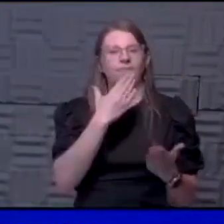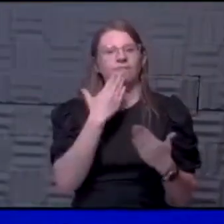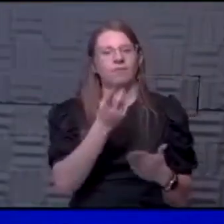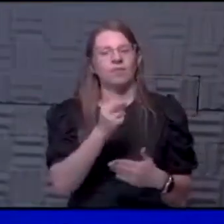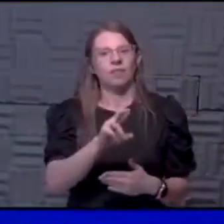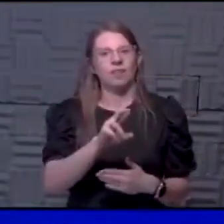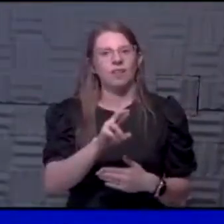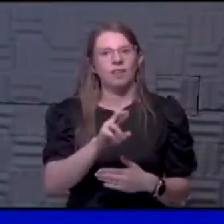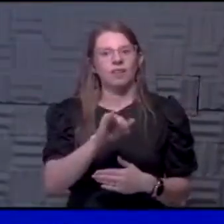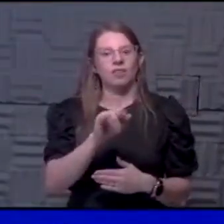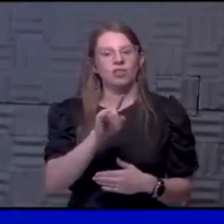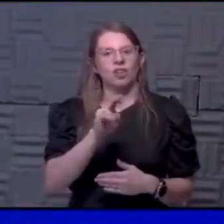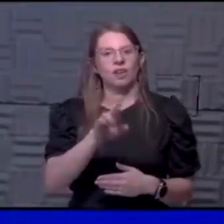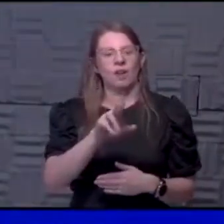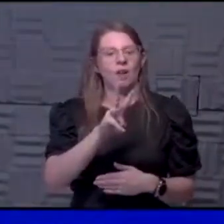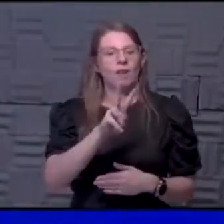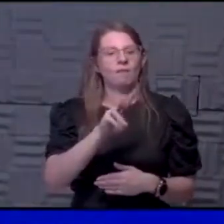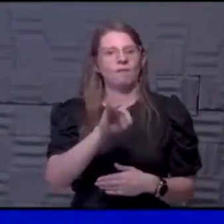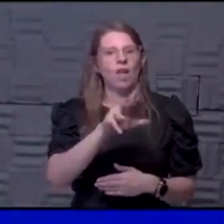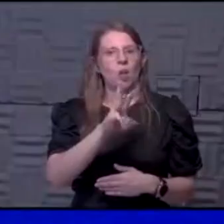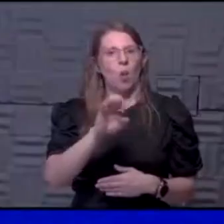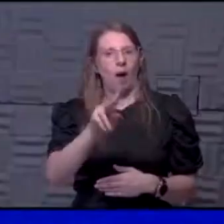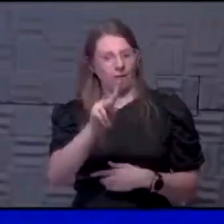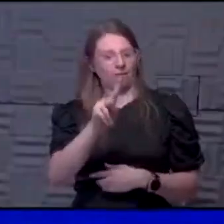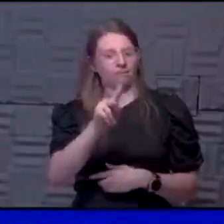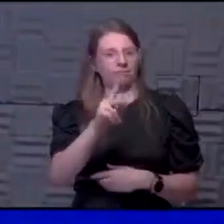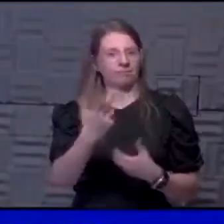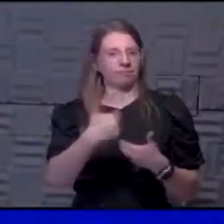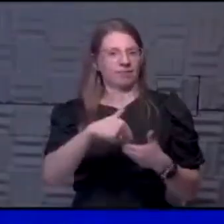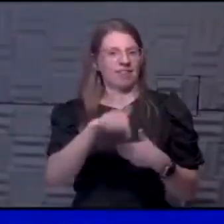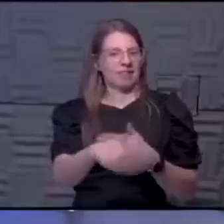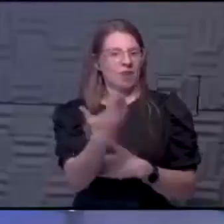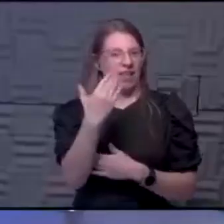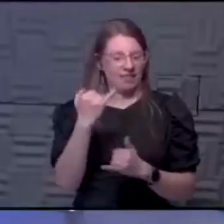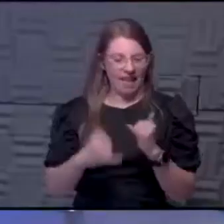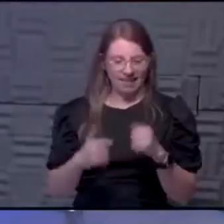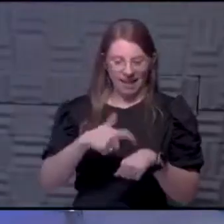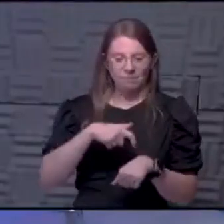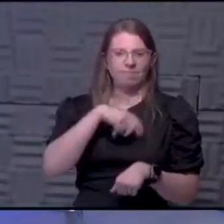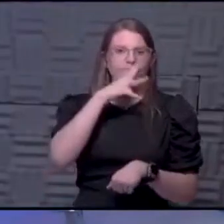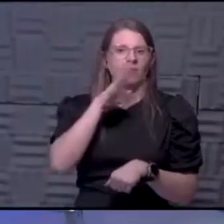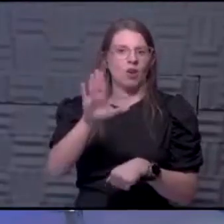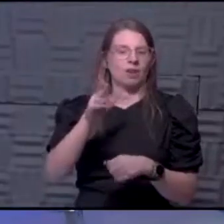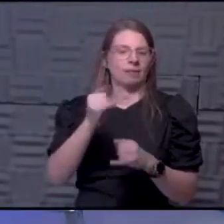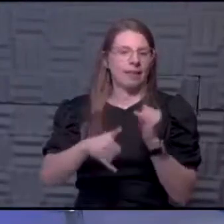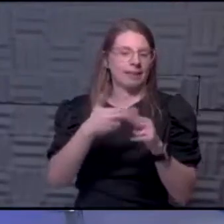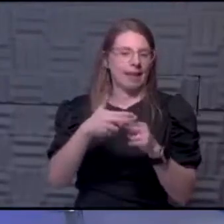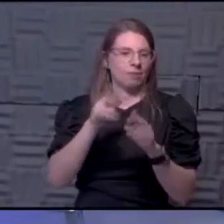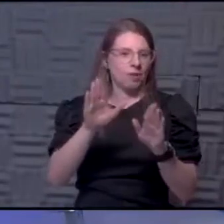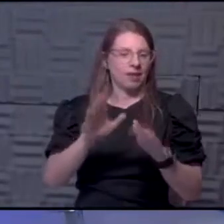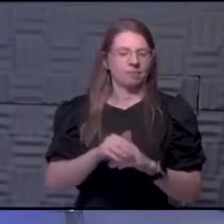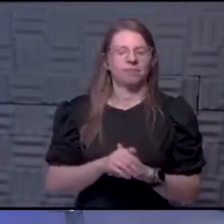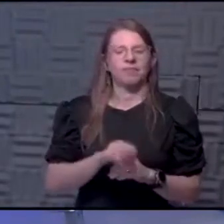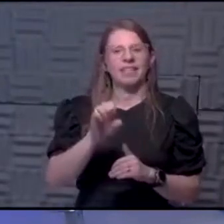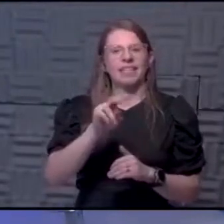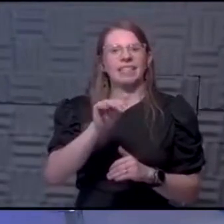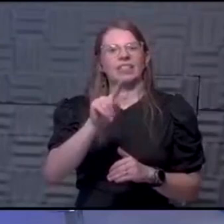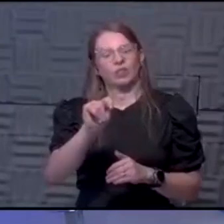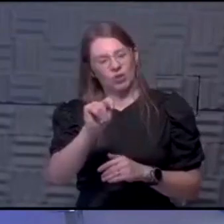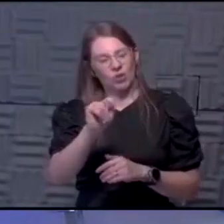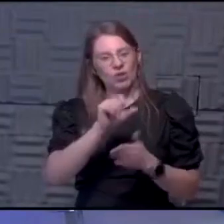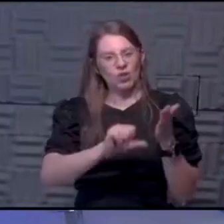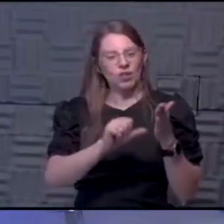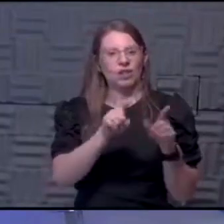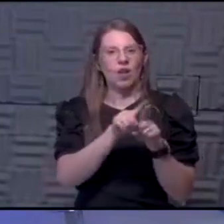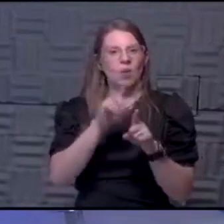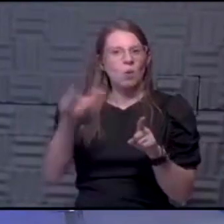thank Dr. Jen Villwock for being here this morning. I got her name right that last time, and one of our outstanding ENT surgeons. Welcome back,